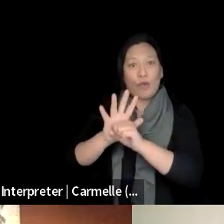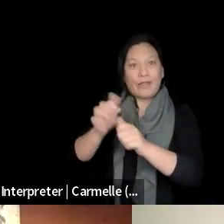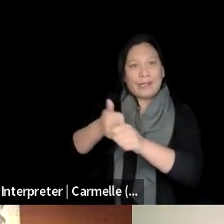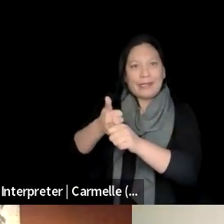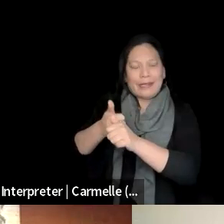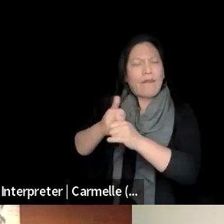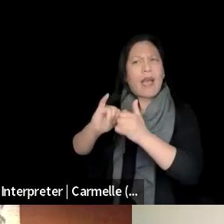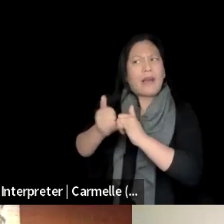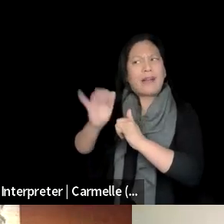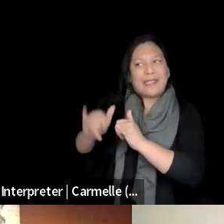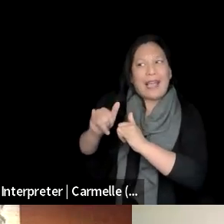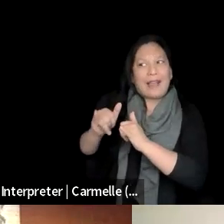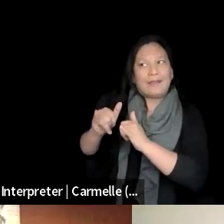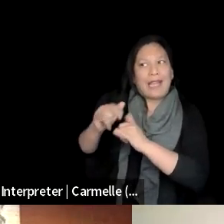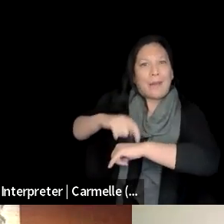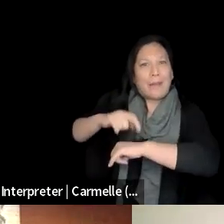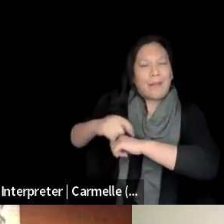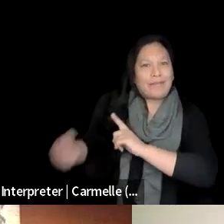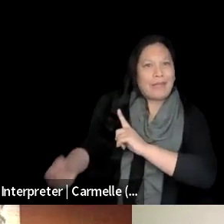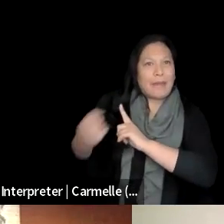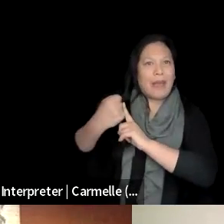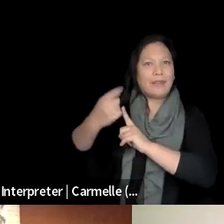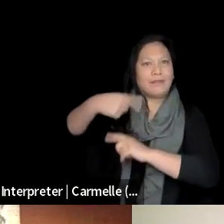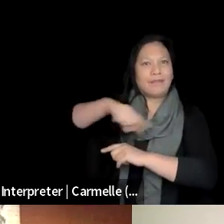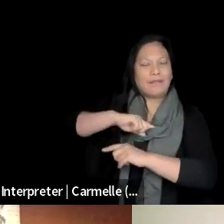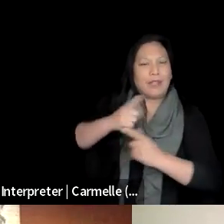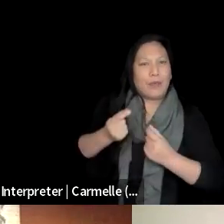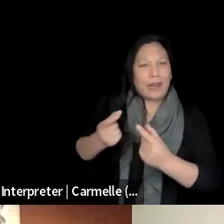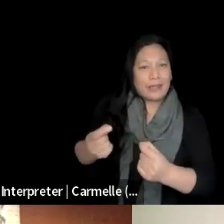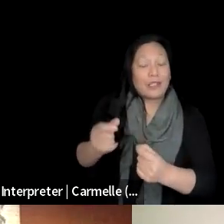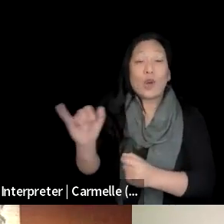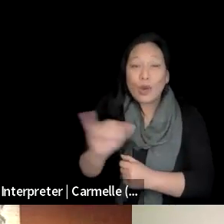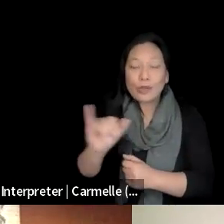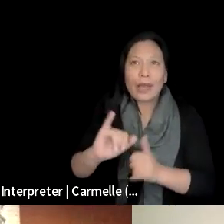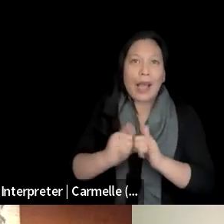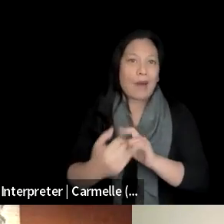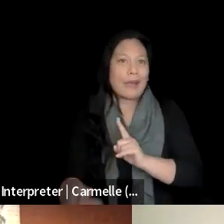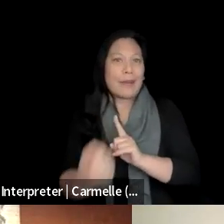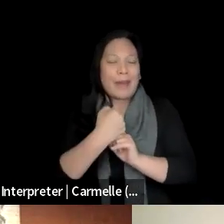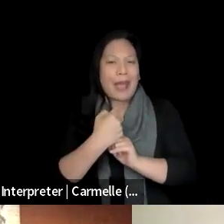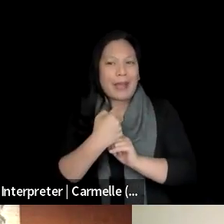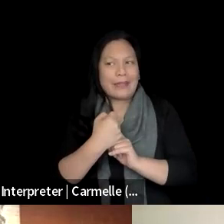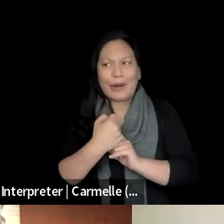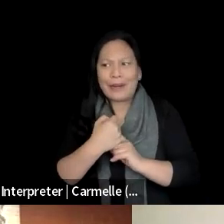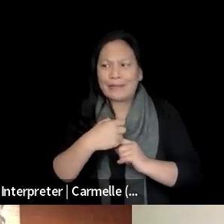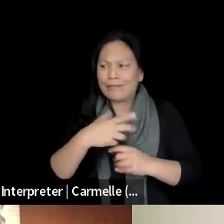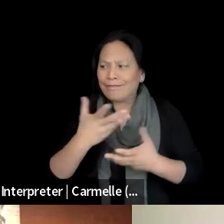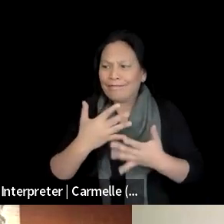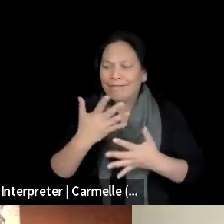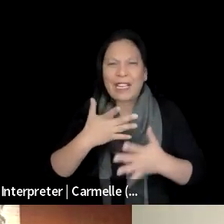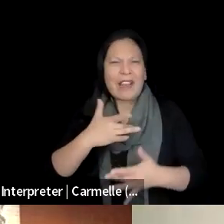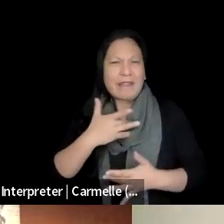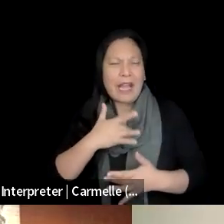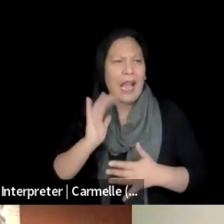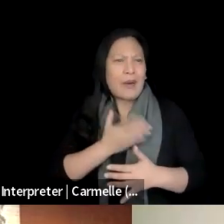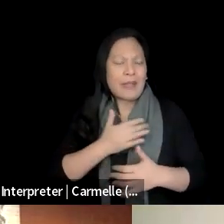our practice and also on our spirits, on our way, on our lives,